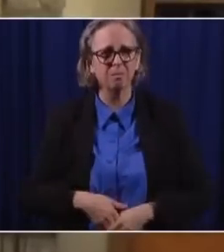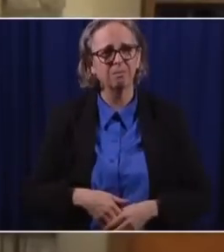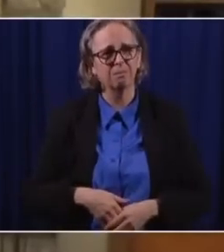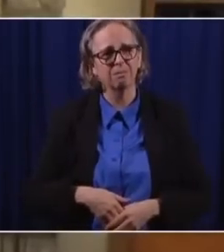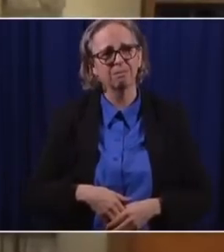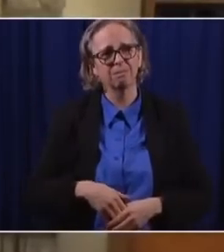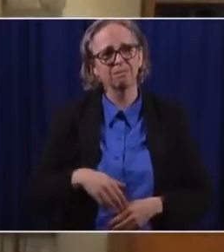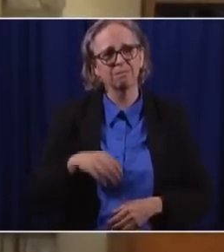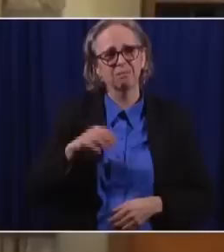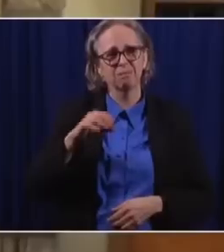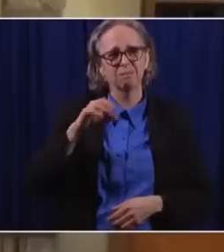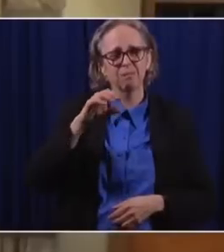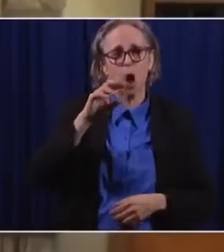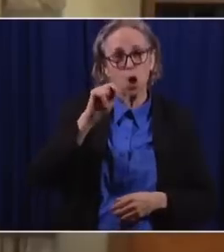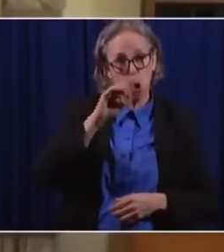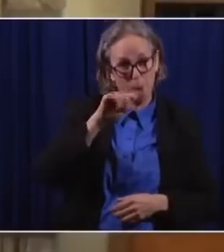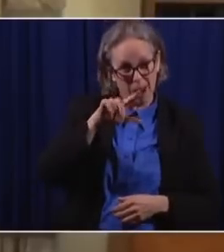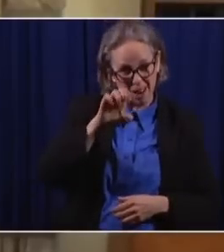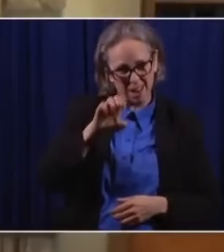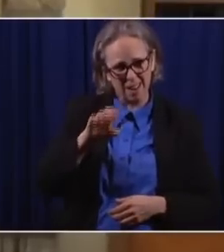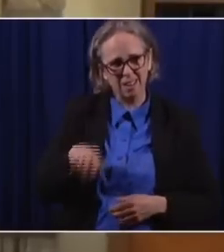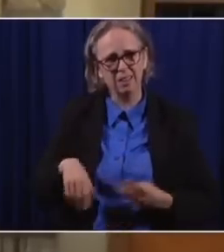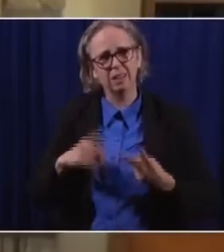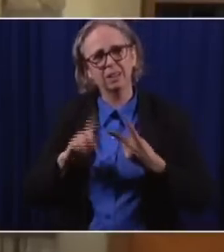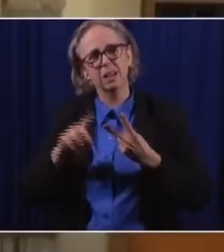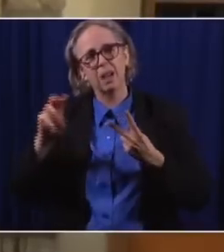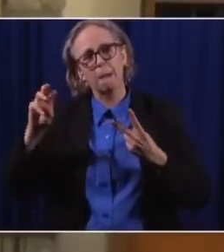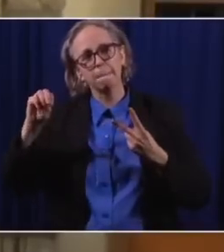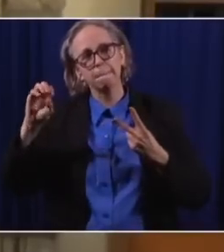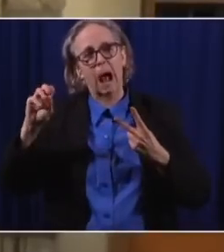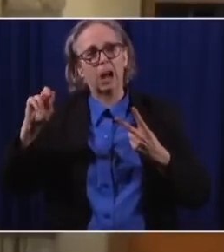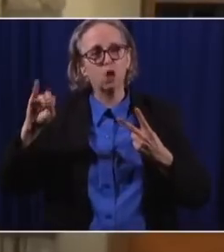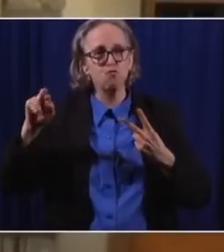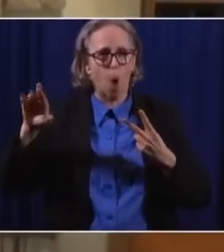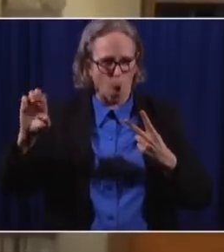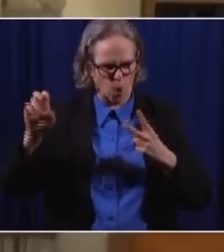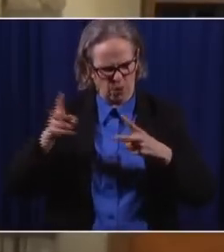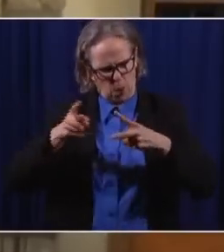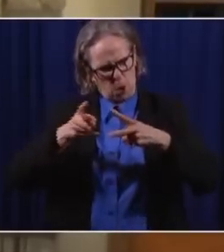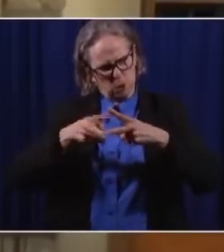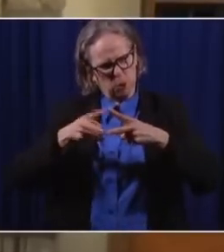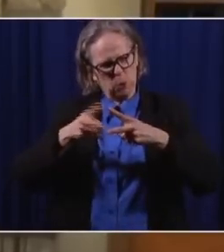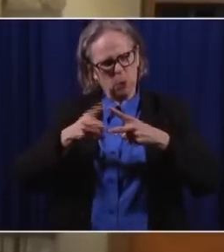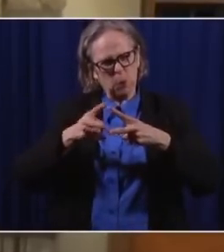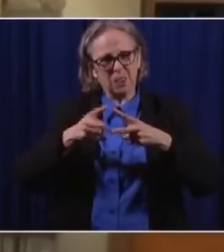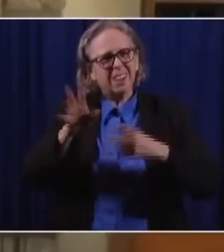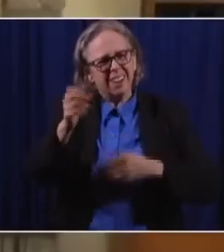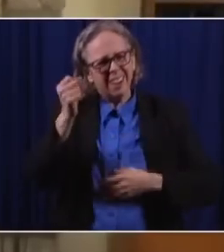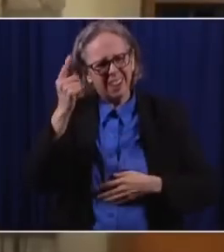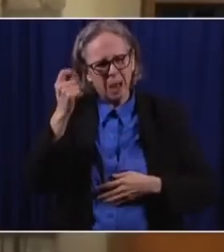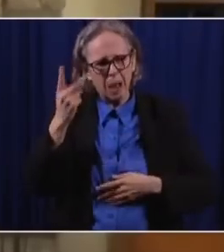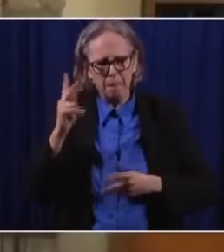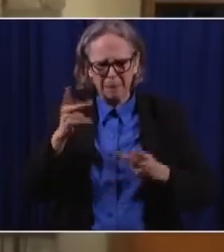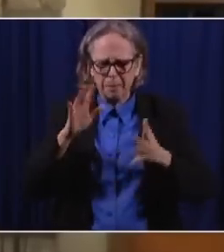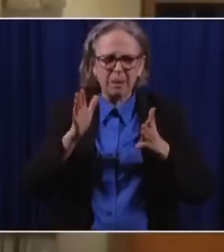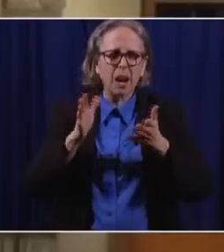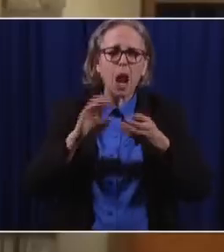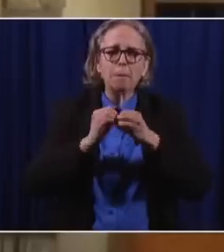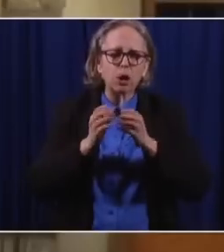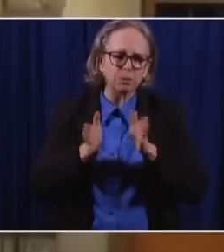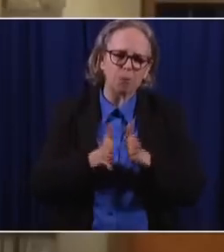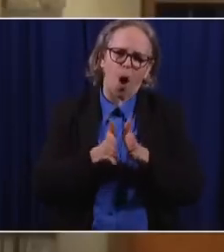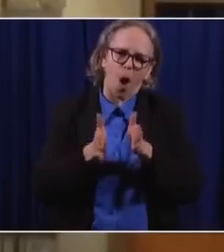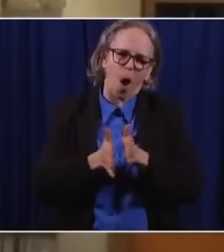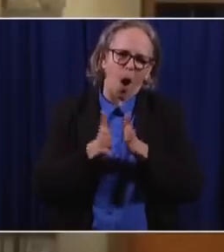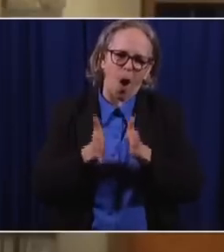week, Monroe and Morgan are yellow. What we're seeing in these sparsely populated counties is an significant increase in cases.